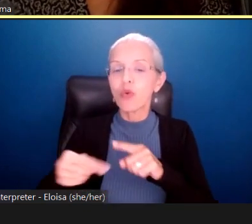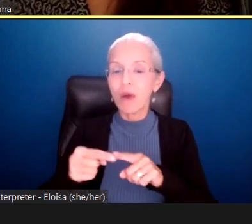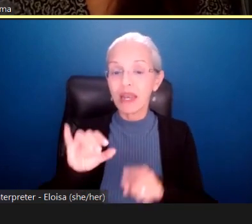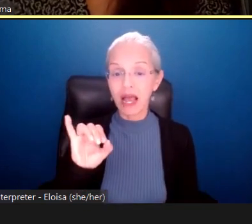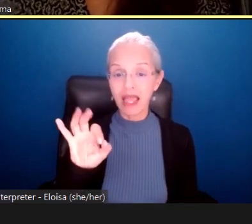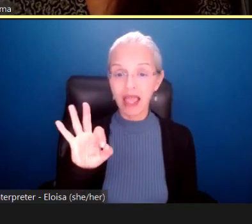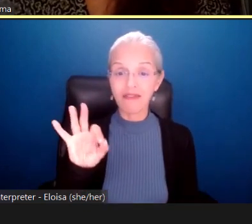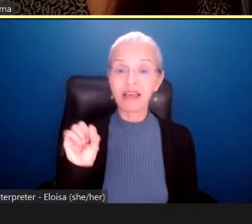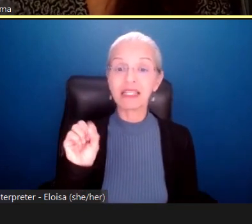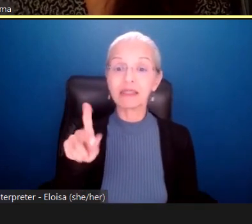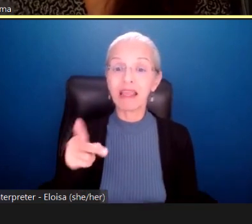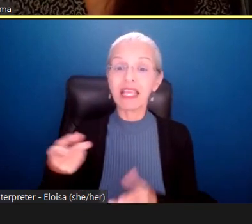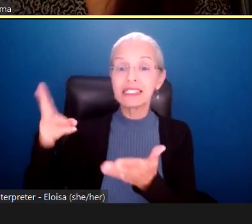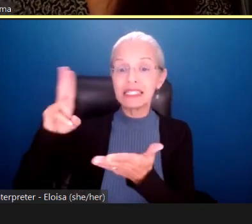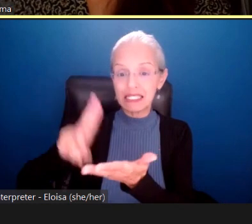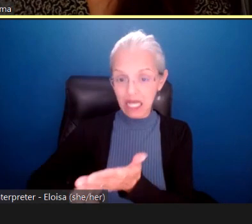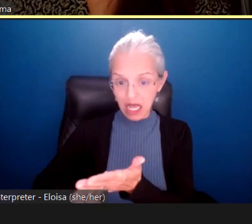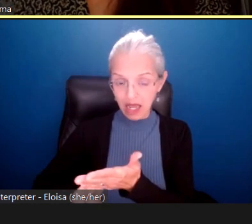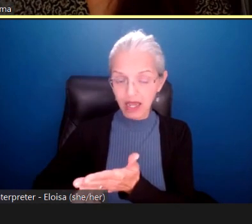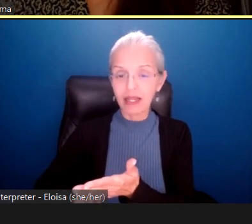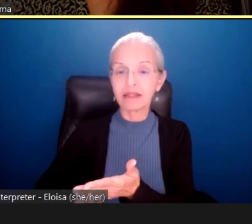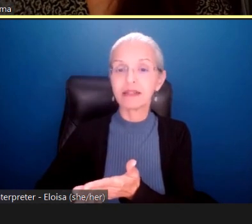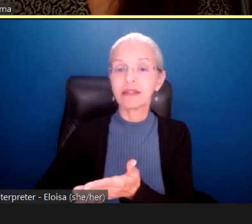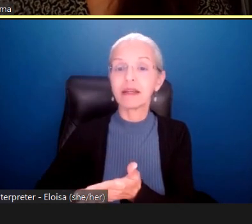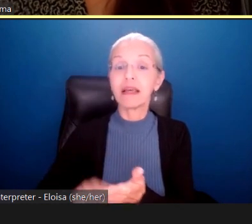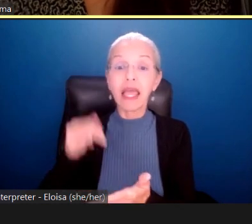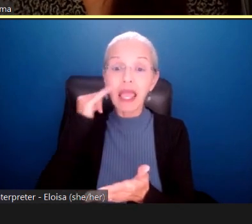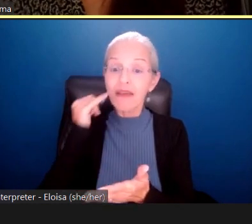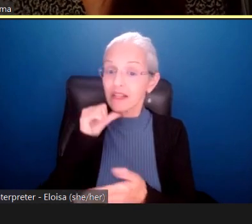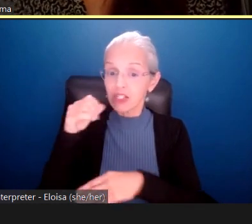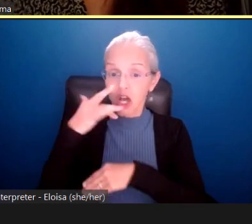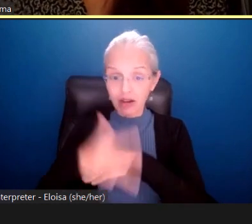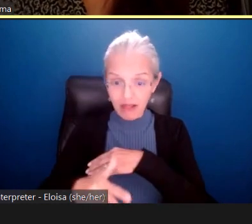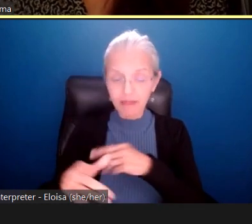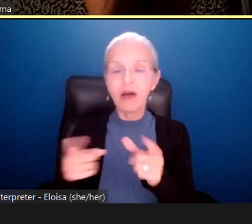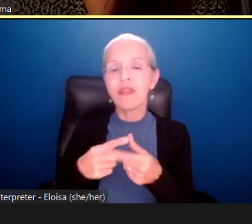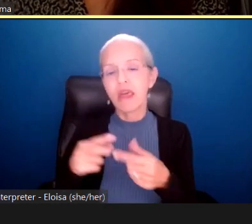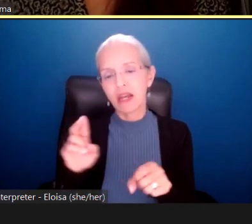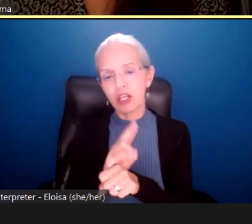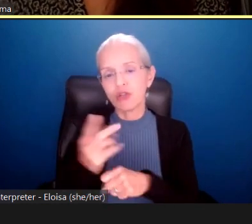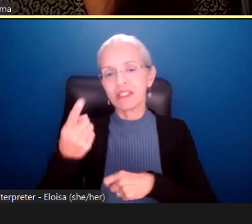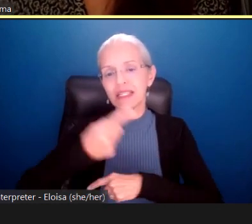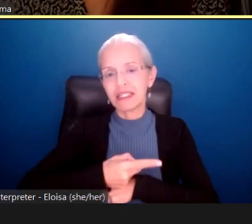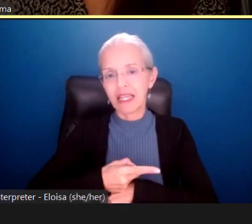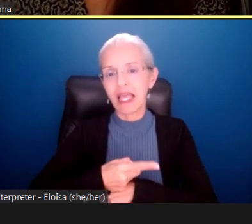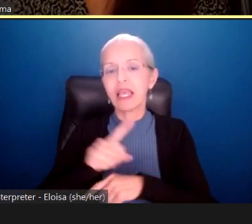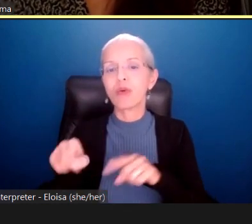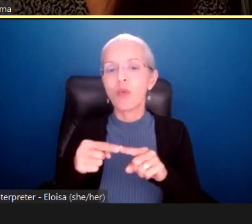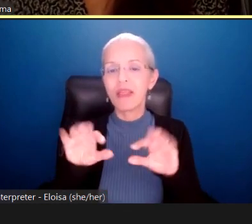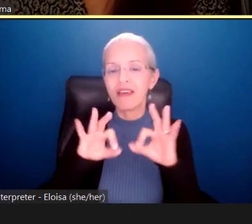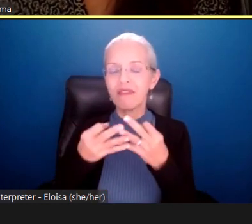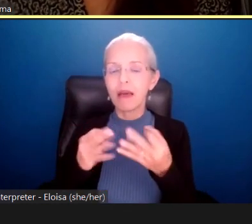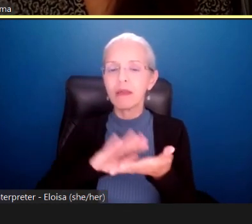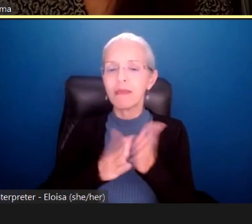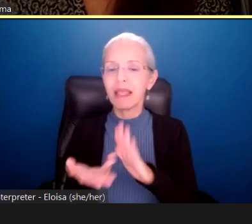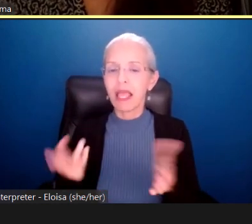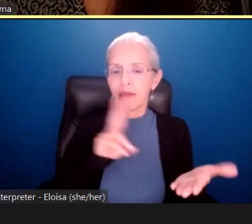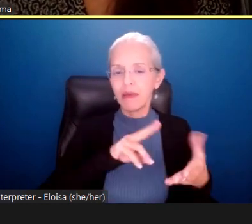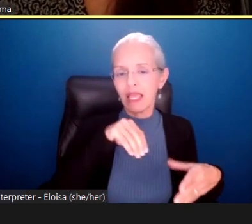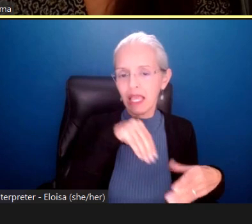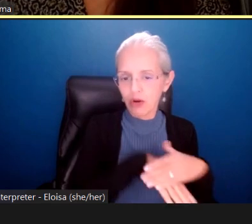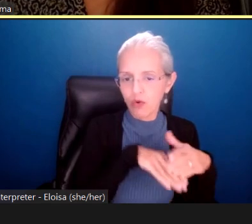IFSP was signed, and if that's not available, then I use the date of when the family was enrolled in non-Part